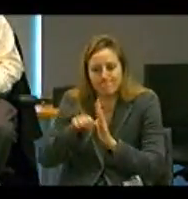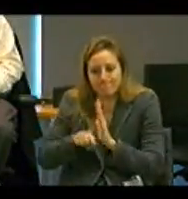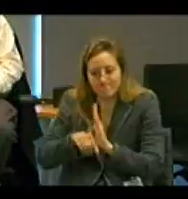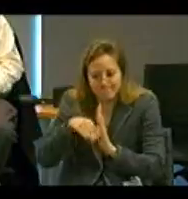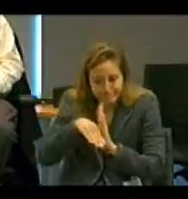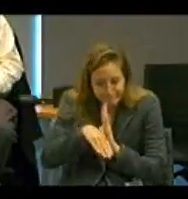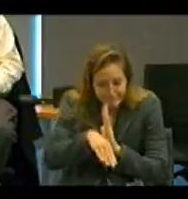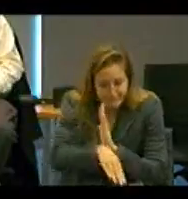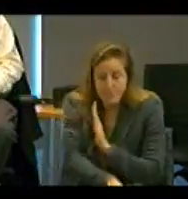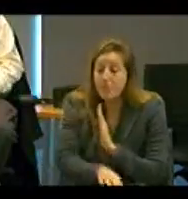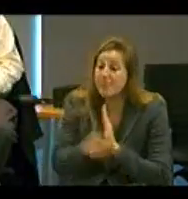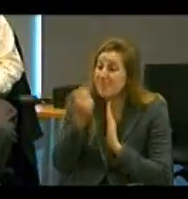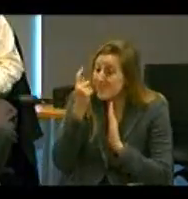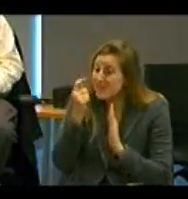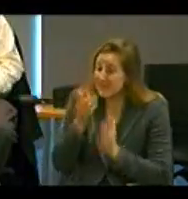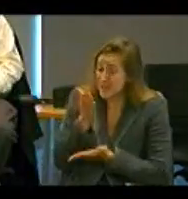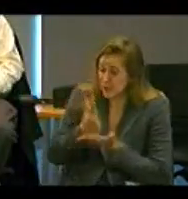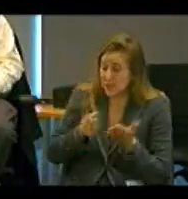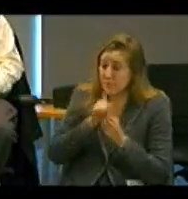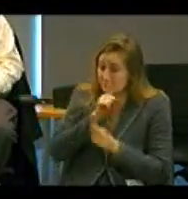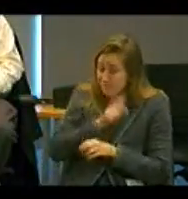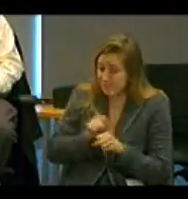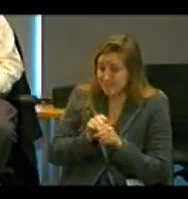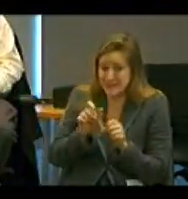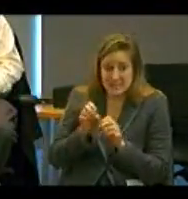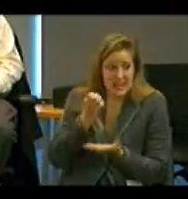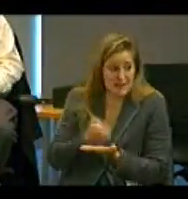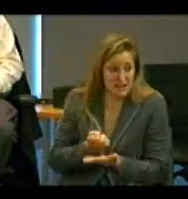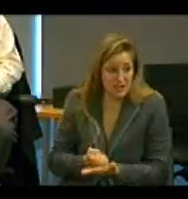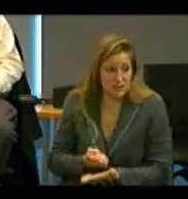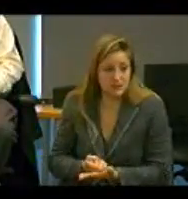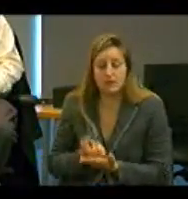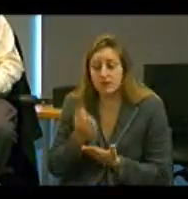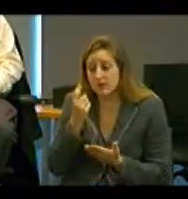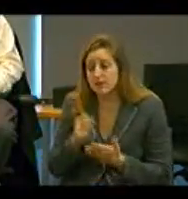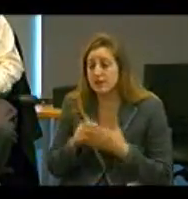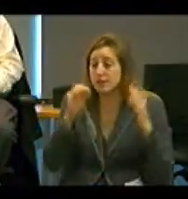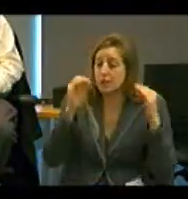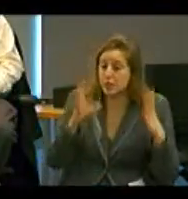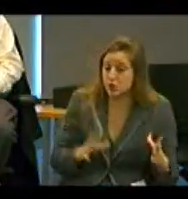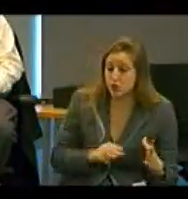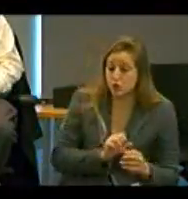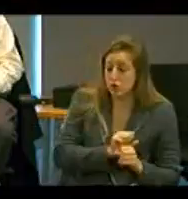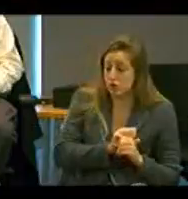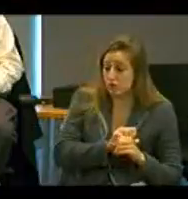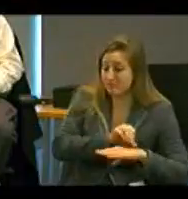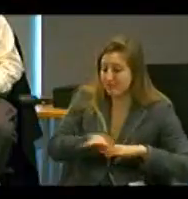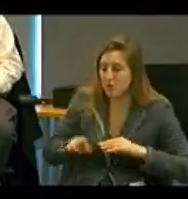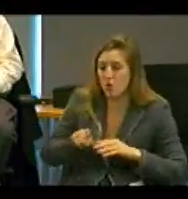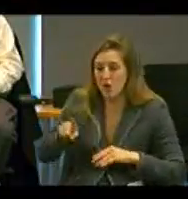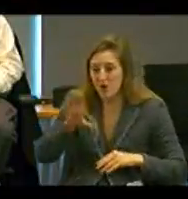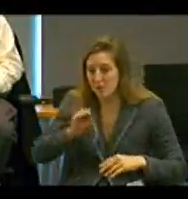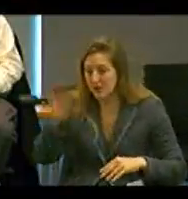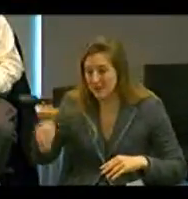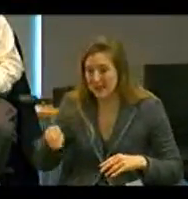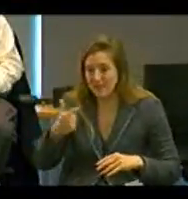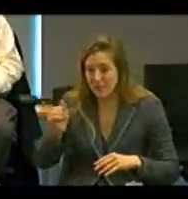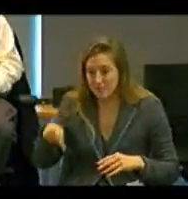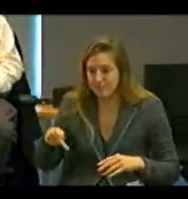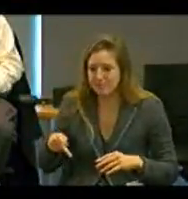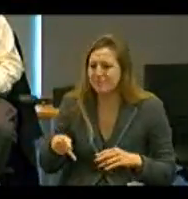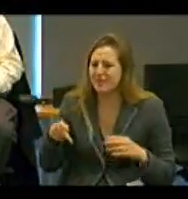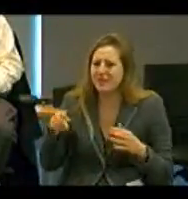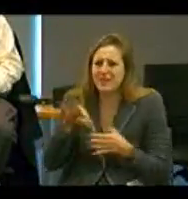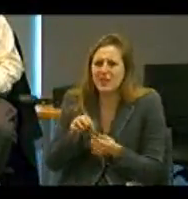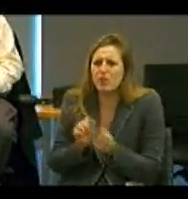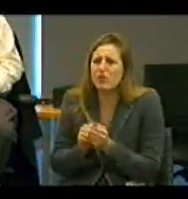evidence. Not for the notion that teacher discrimination caused 100% of the gap. That was an absurd slander against the most compassionate professionals in